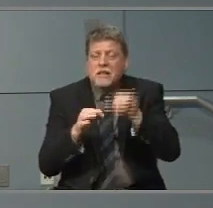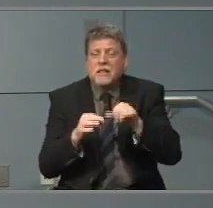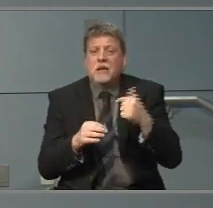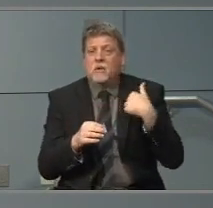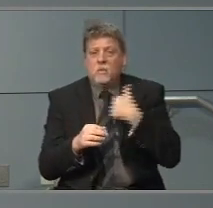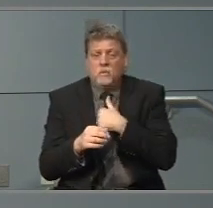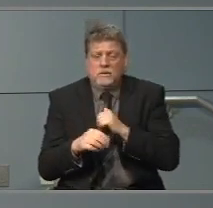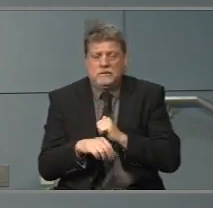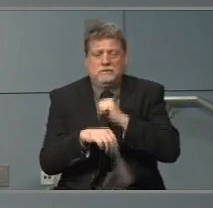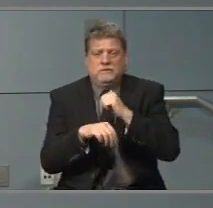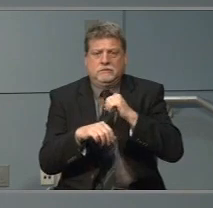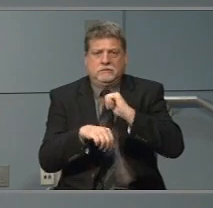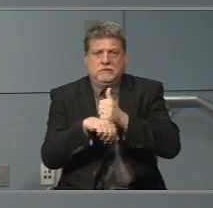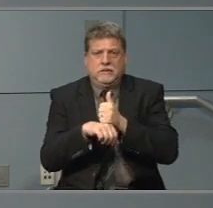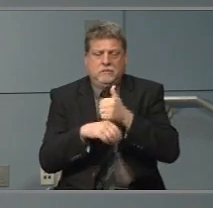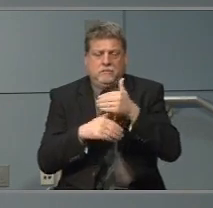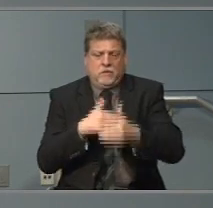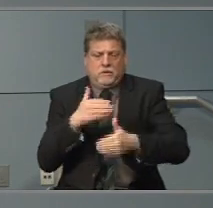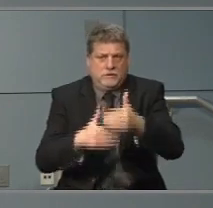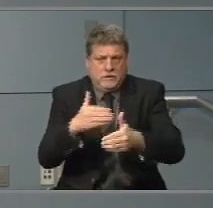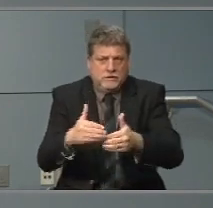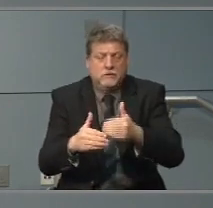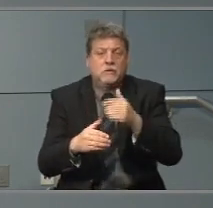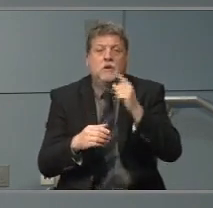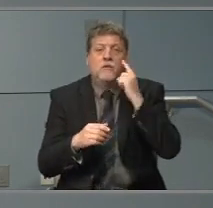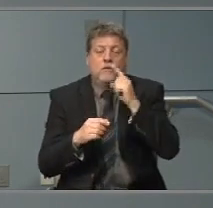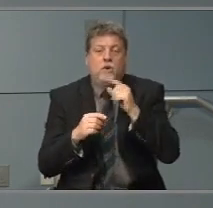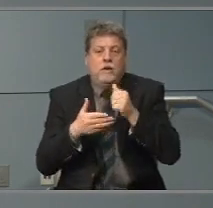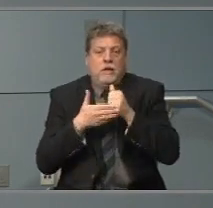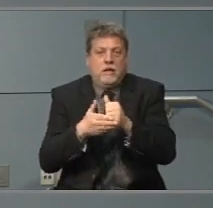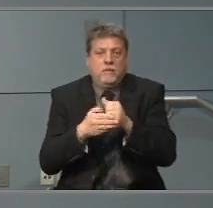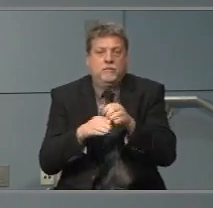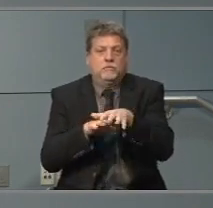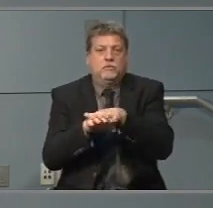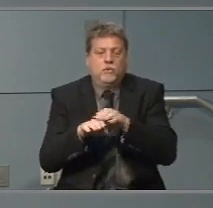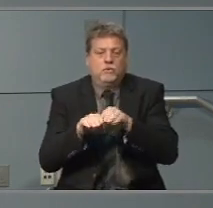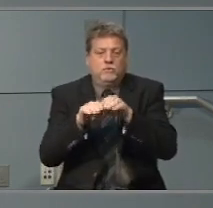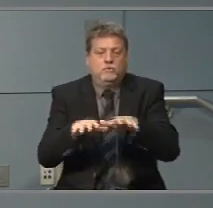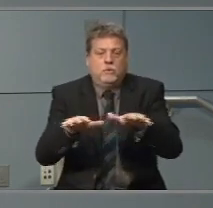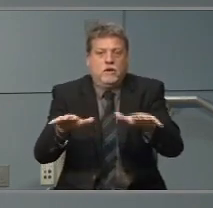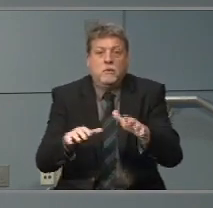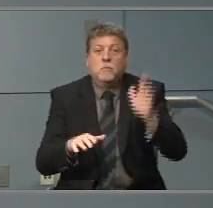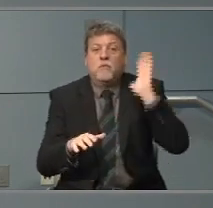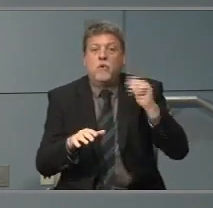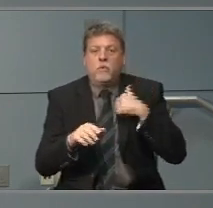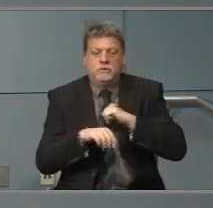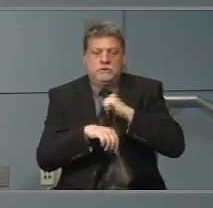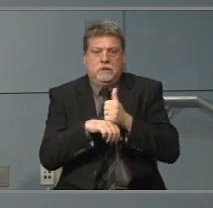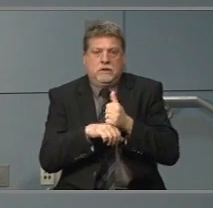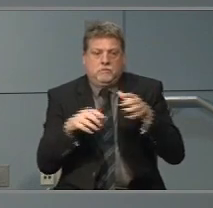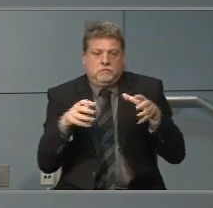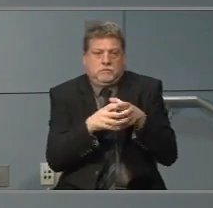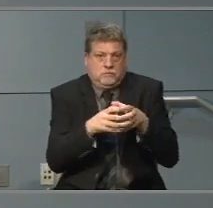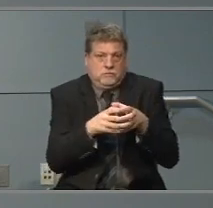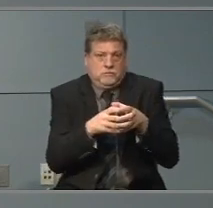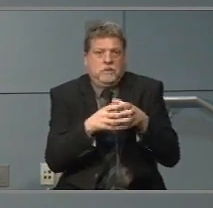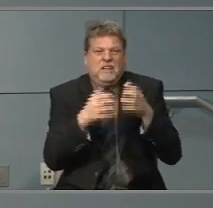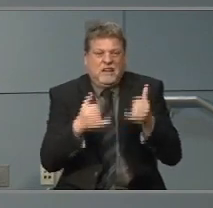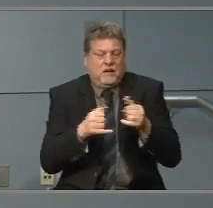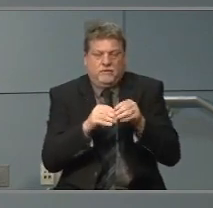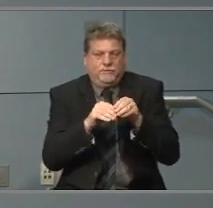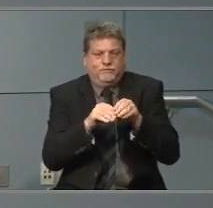the curve so that fewer people get sick at the same time and we don't overwhelm our healthcare system. As Secretary Cohen